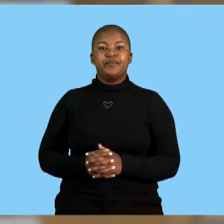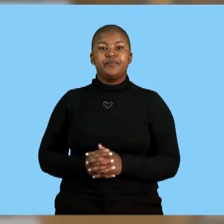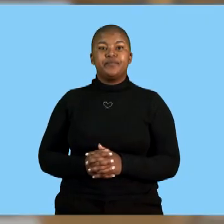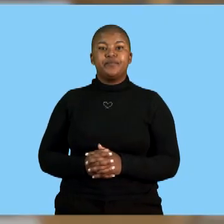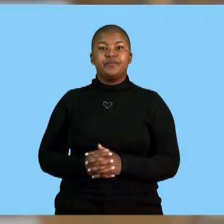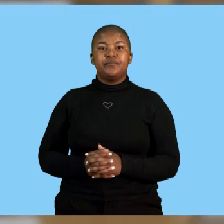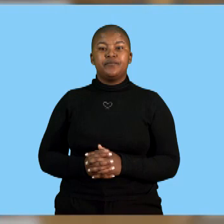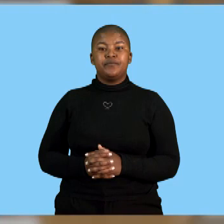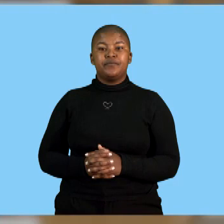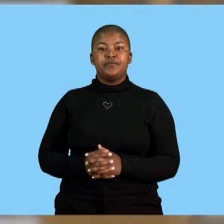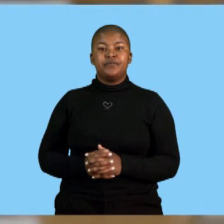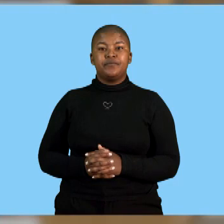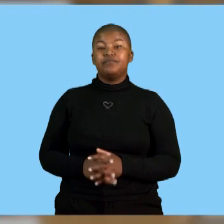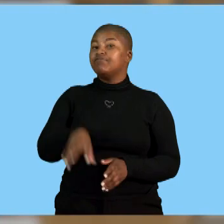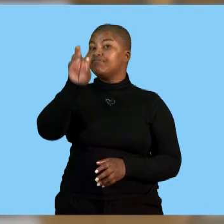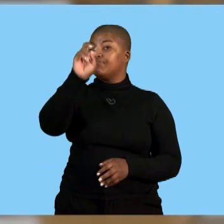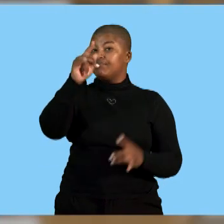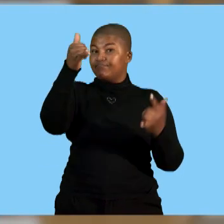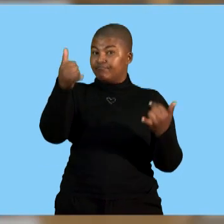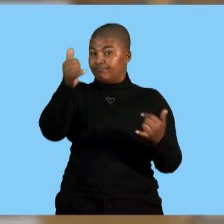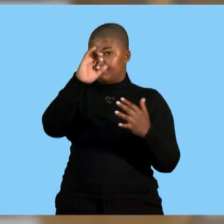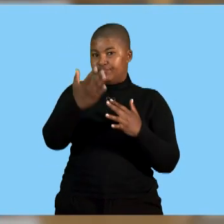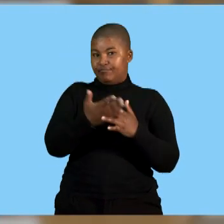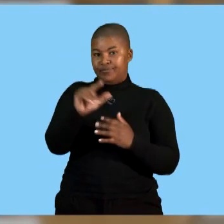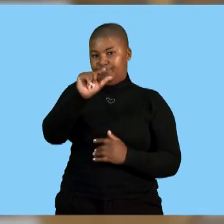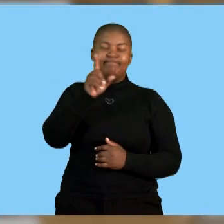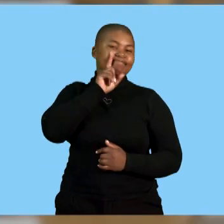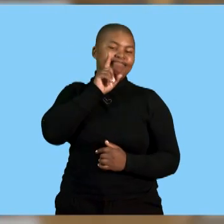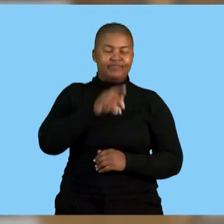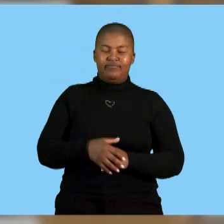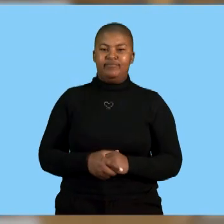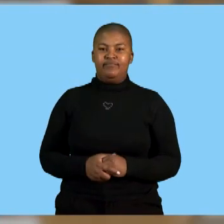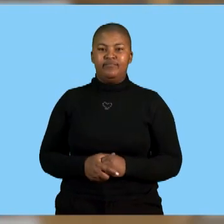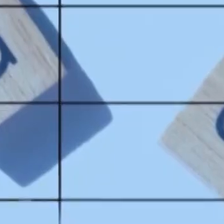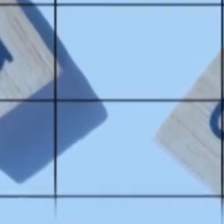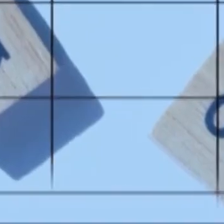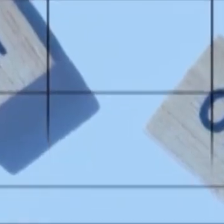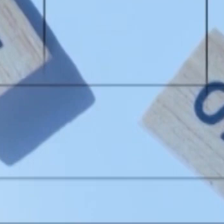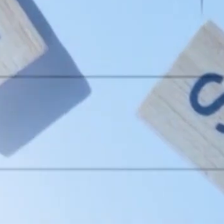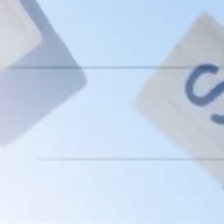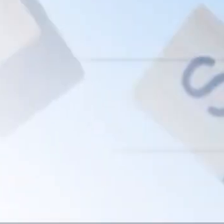That brings us to an ad break. I'll see you now.